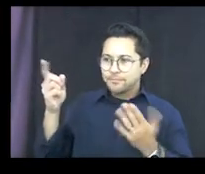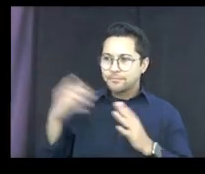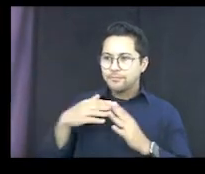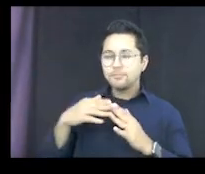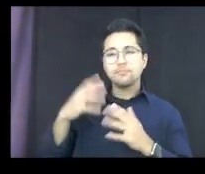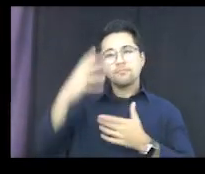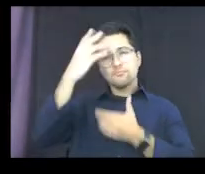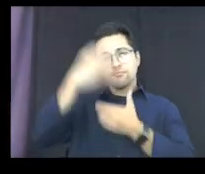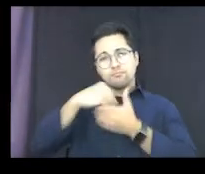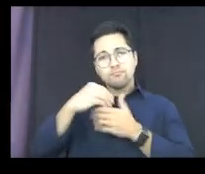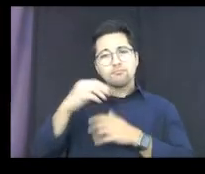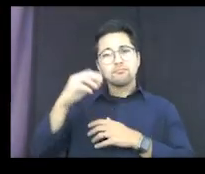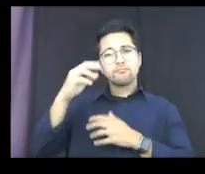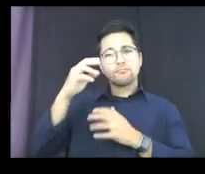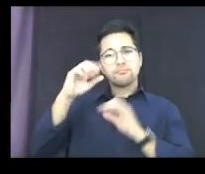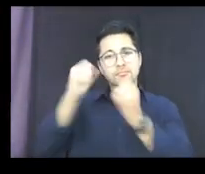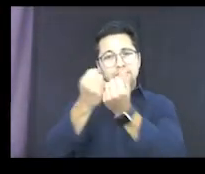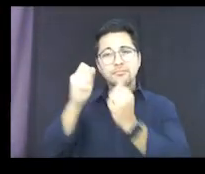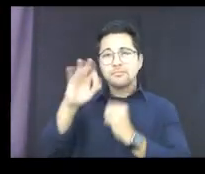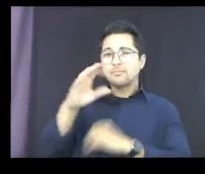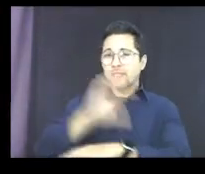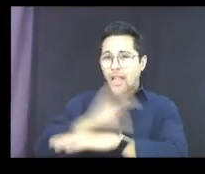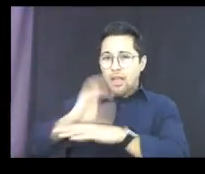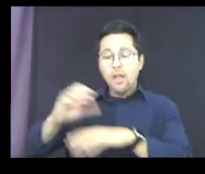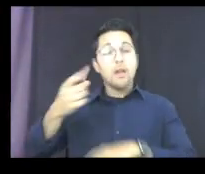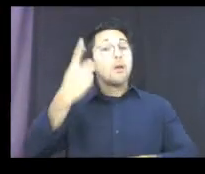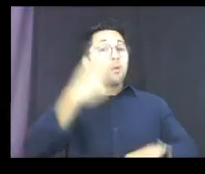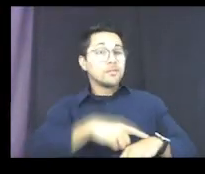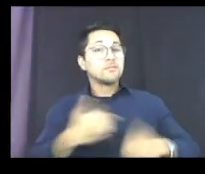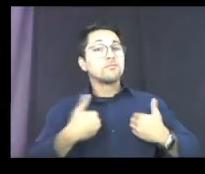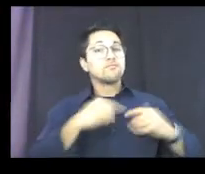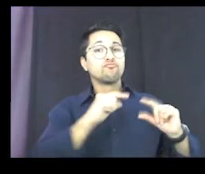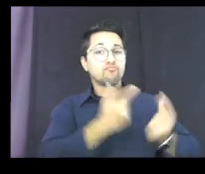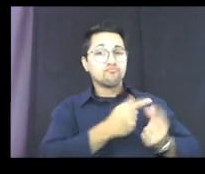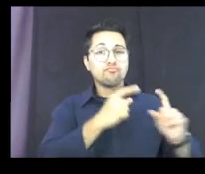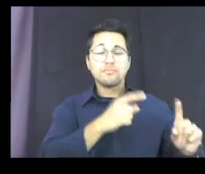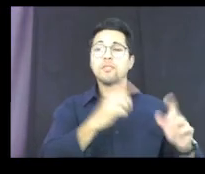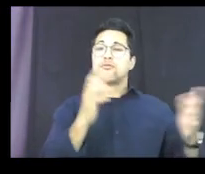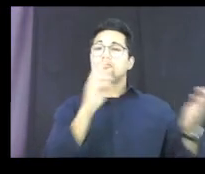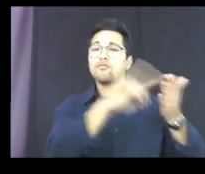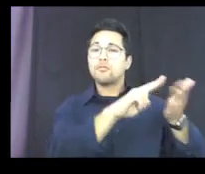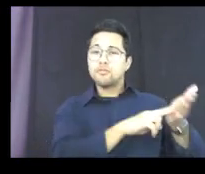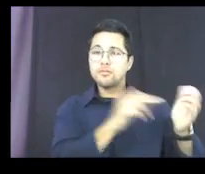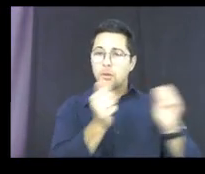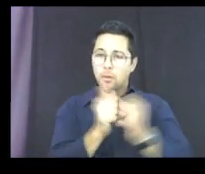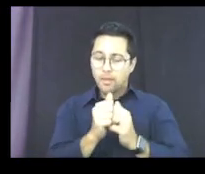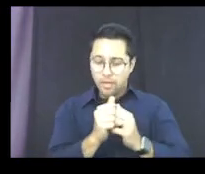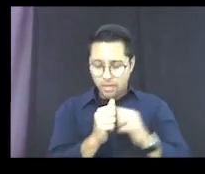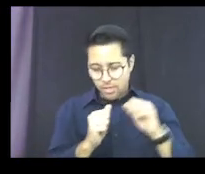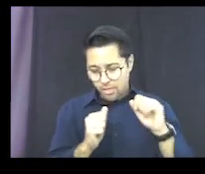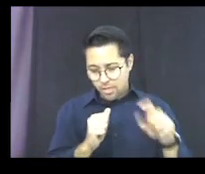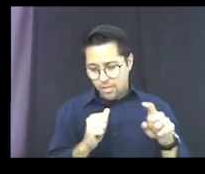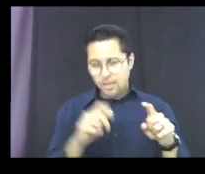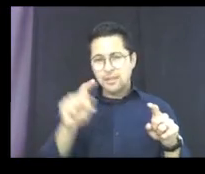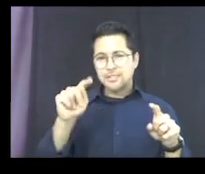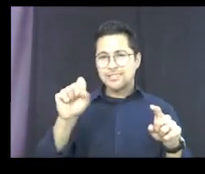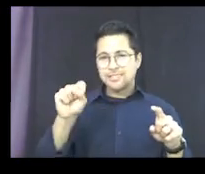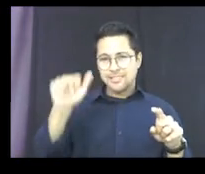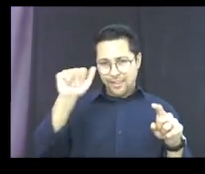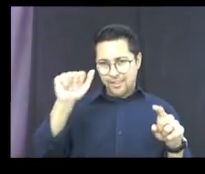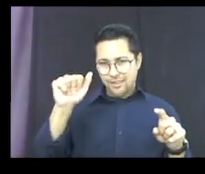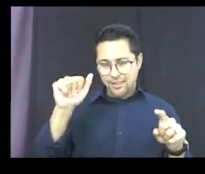the Autism Society of Colorado. Or one time we had a group that was contracting with the